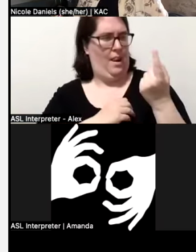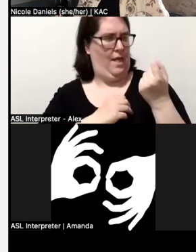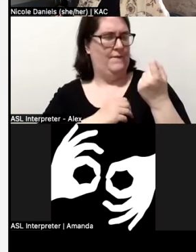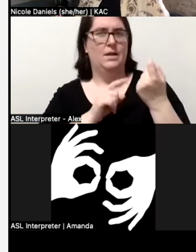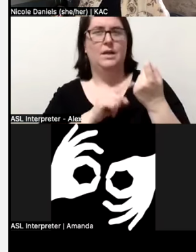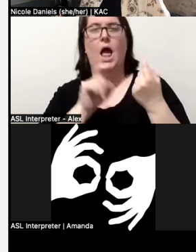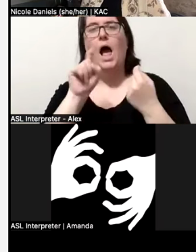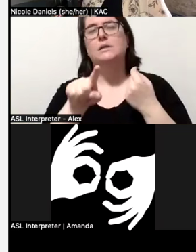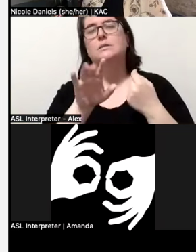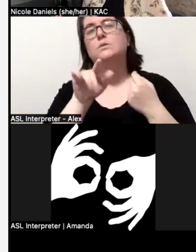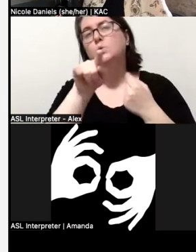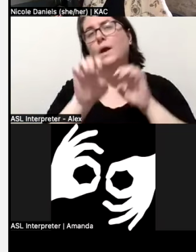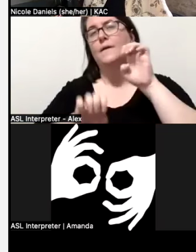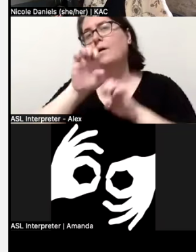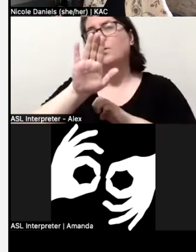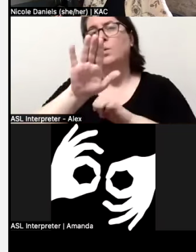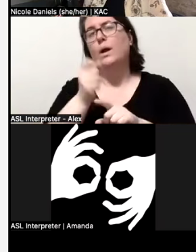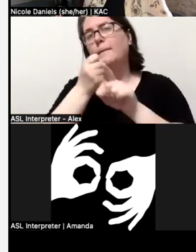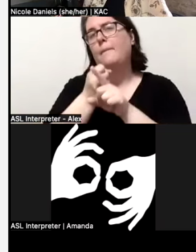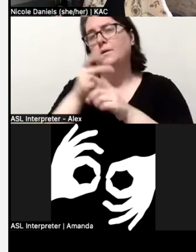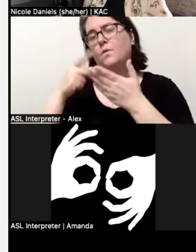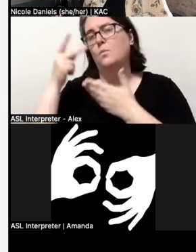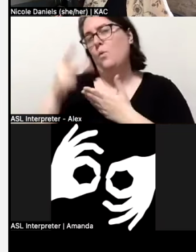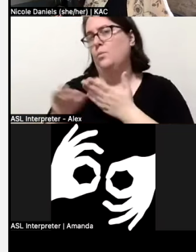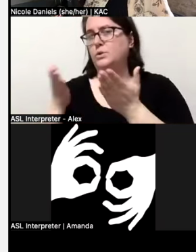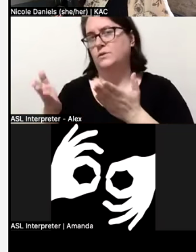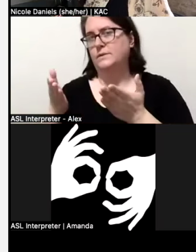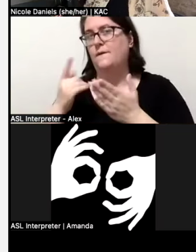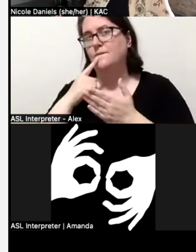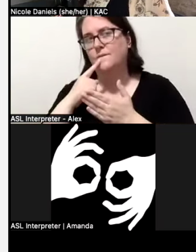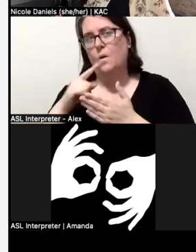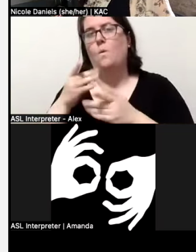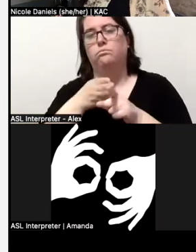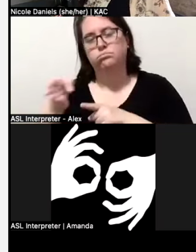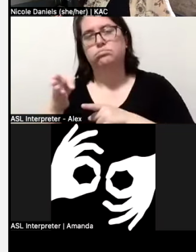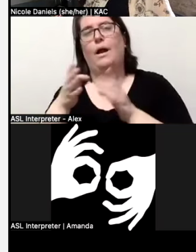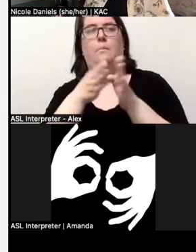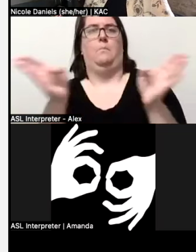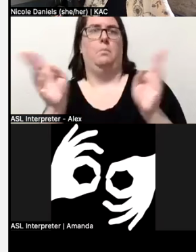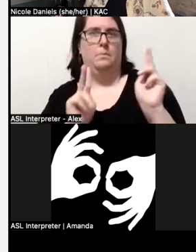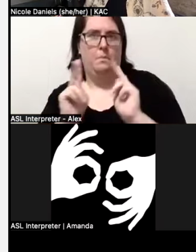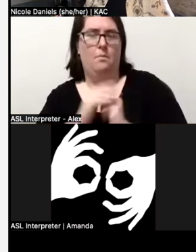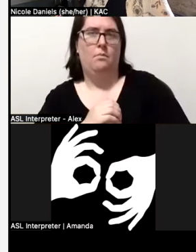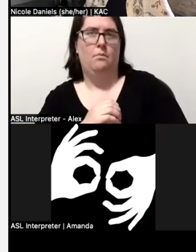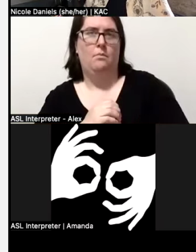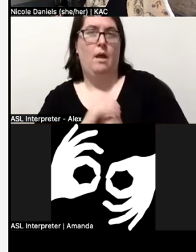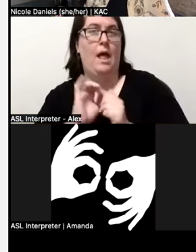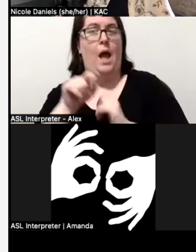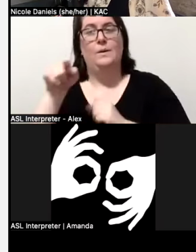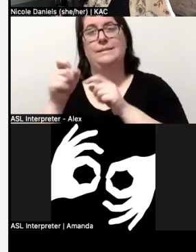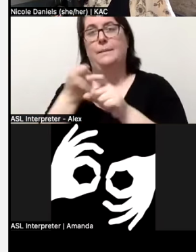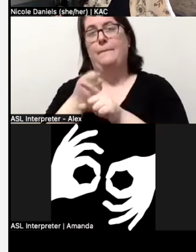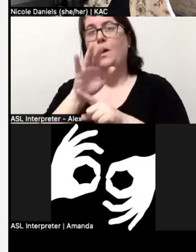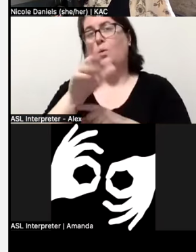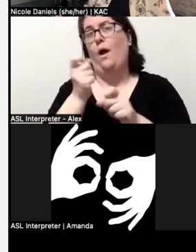asks about how you evaluate the impact of your programs and services on the sector and broader public, and how this affects your annual program